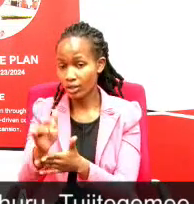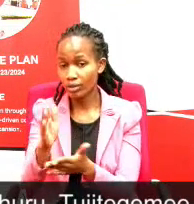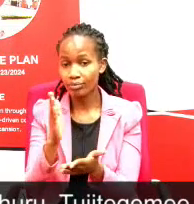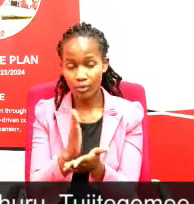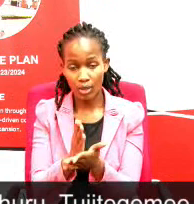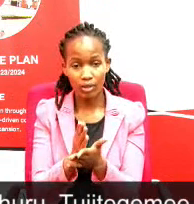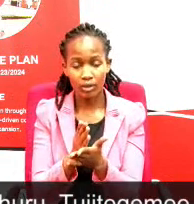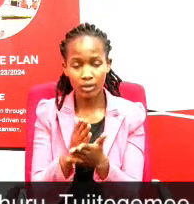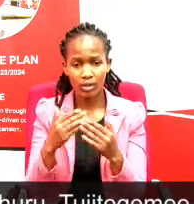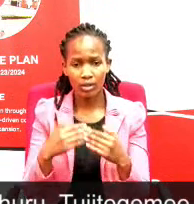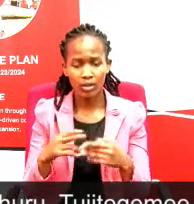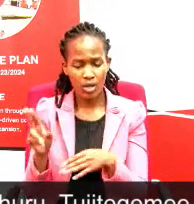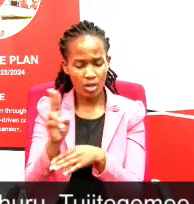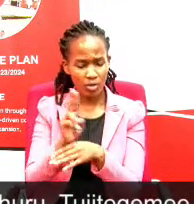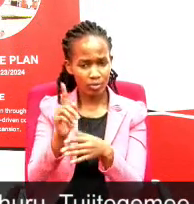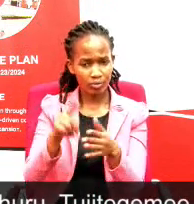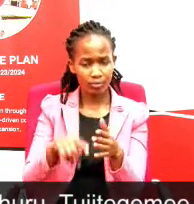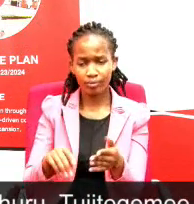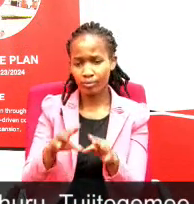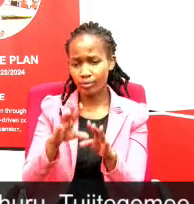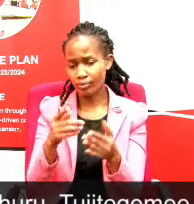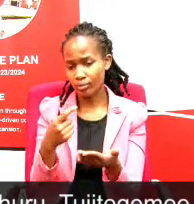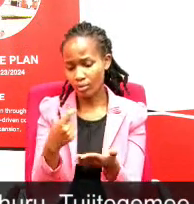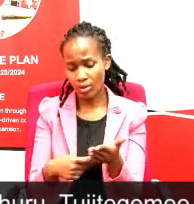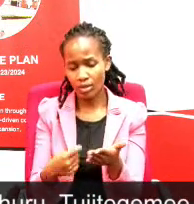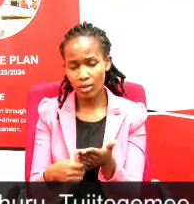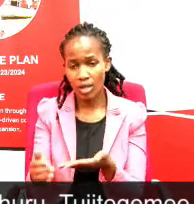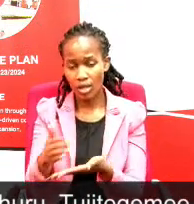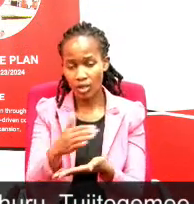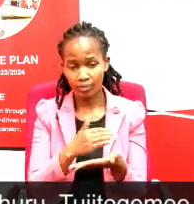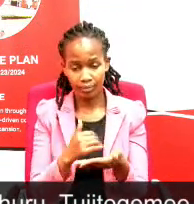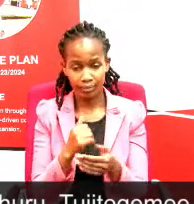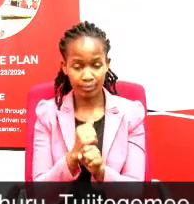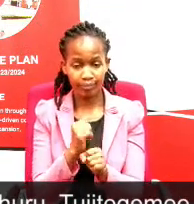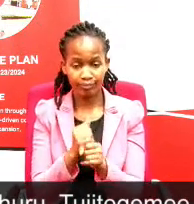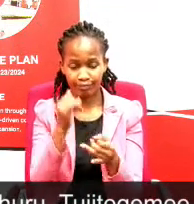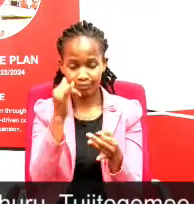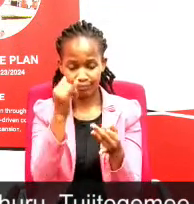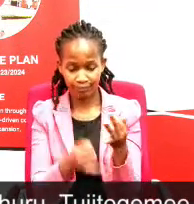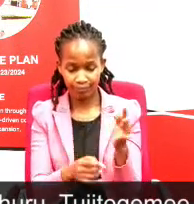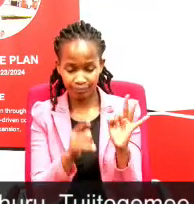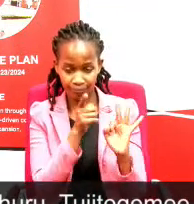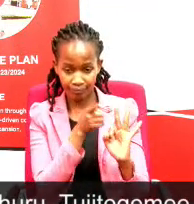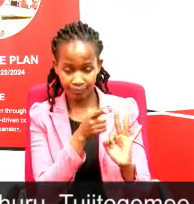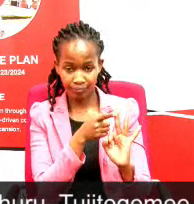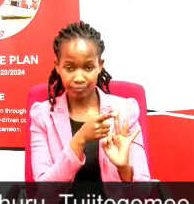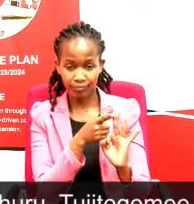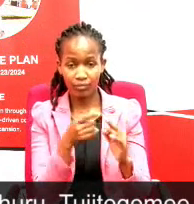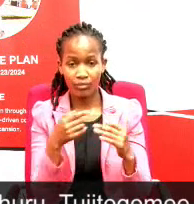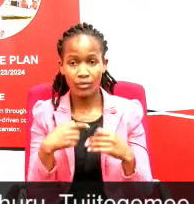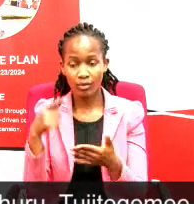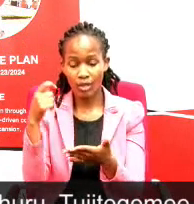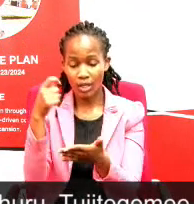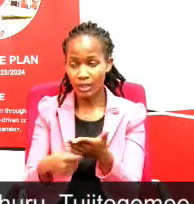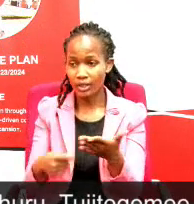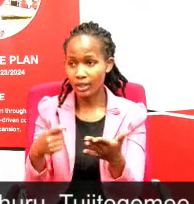efficiency and optimization of revenue collection efforts. The last key focus is tax